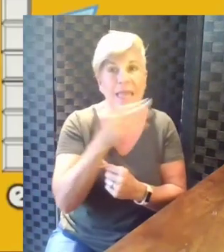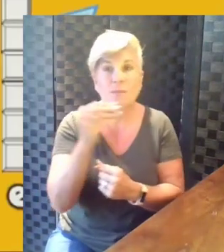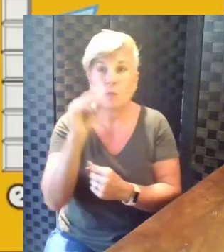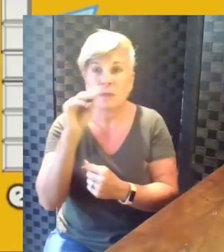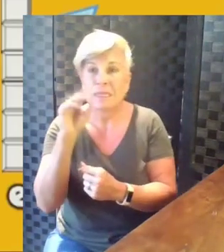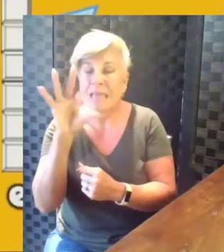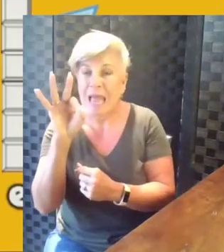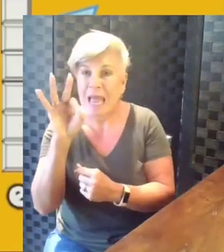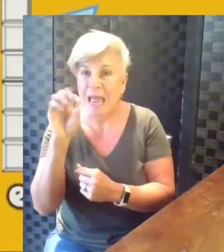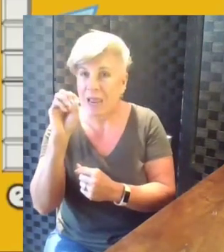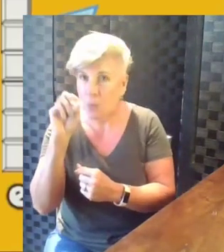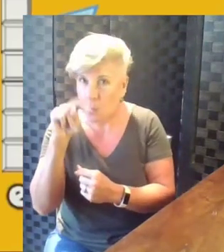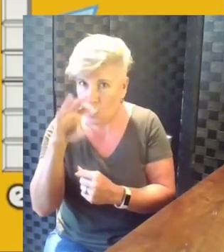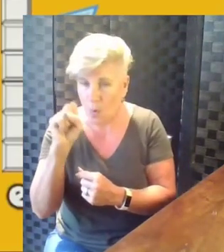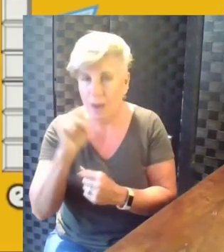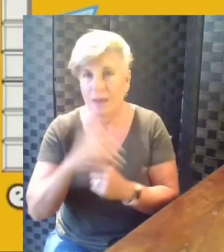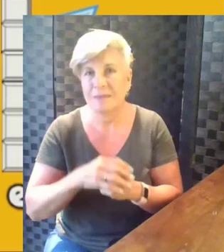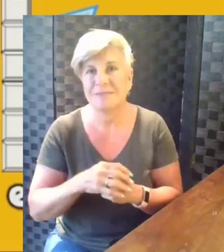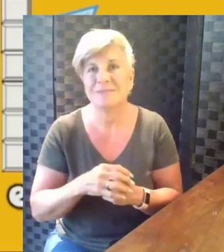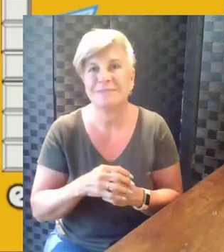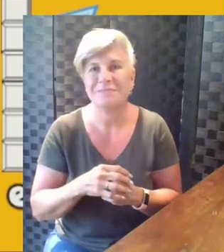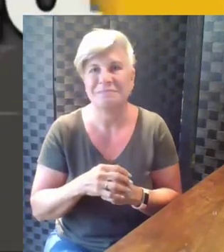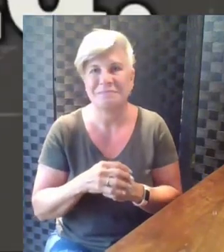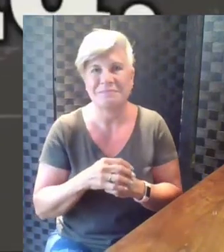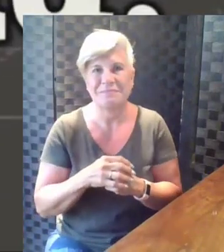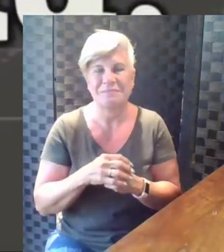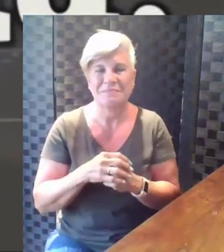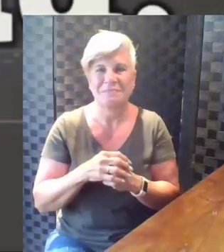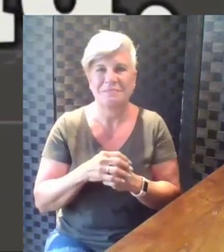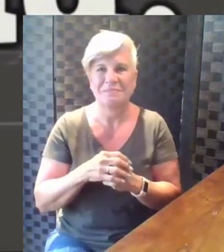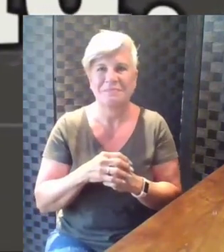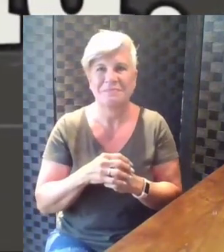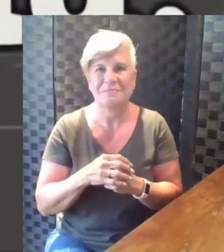10 and 9 extra ones.